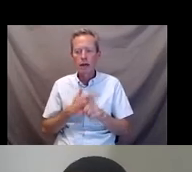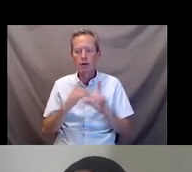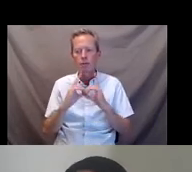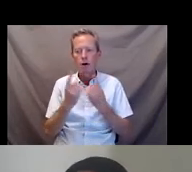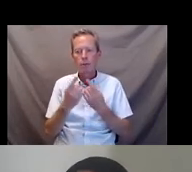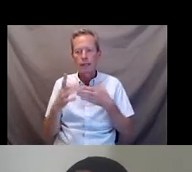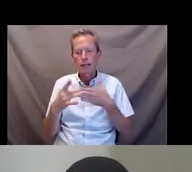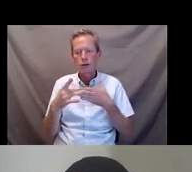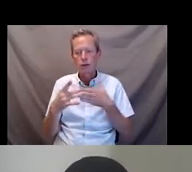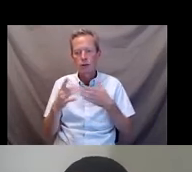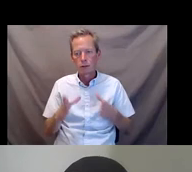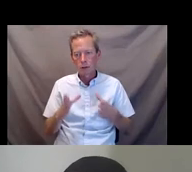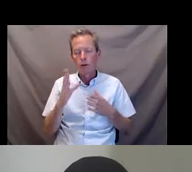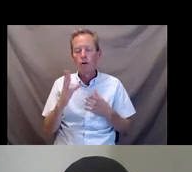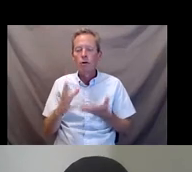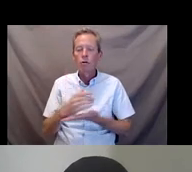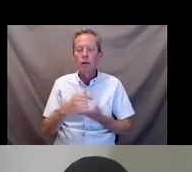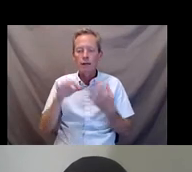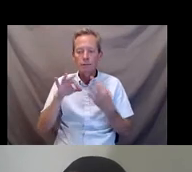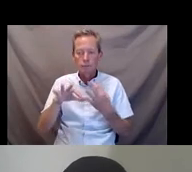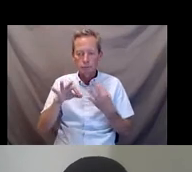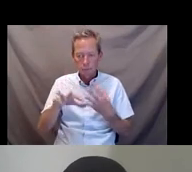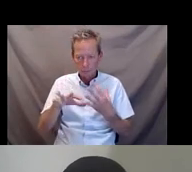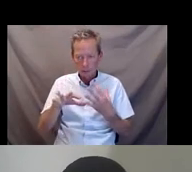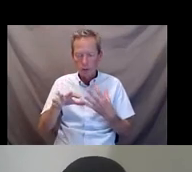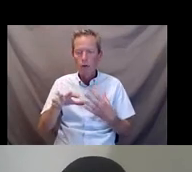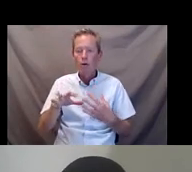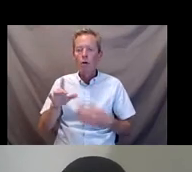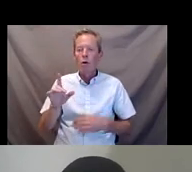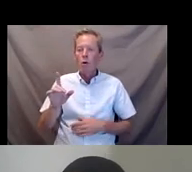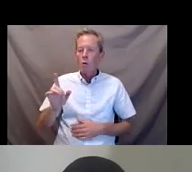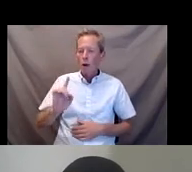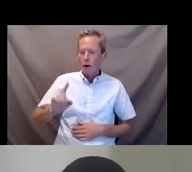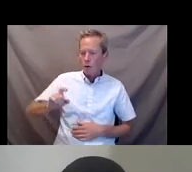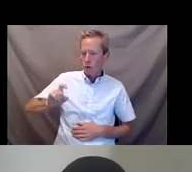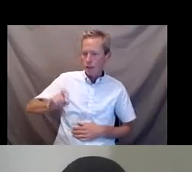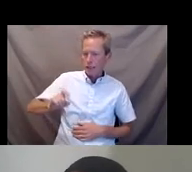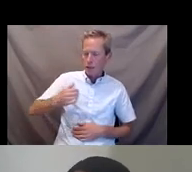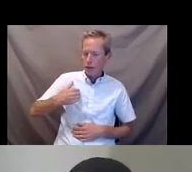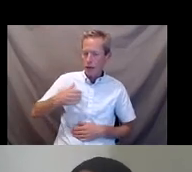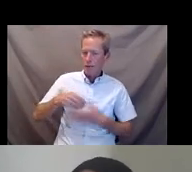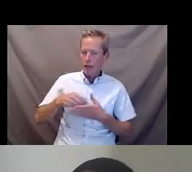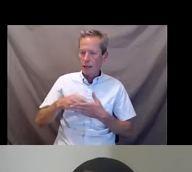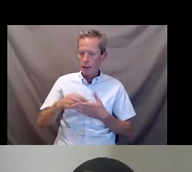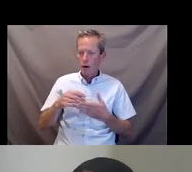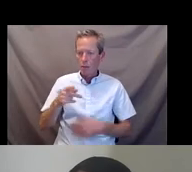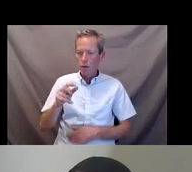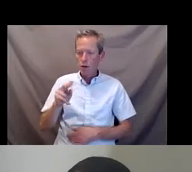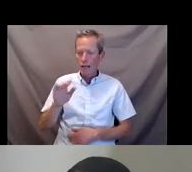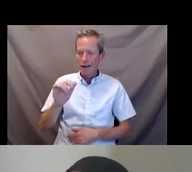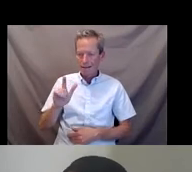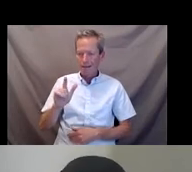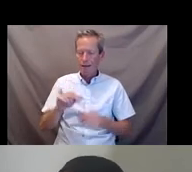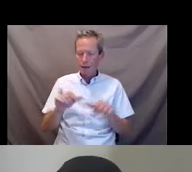leadership to get input on what are those needs that we have in our personnel areas, and what does that indicate